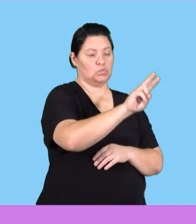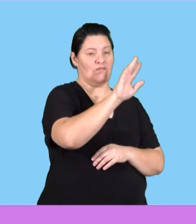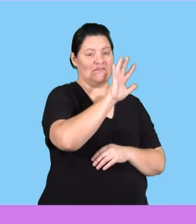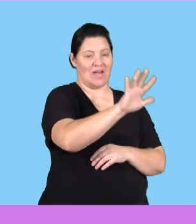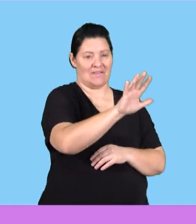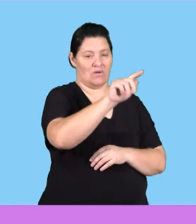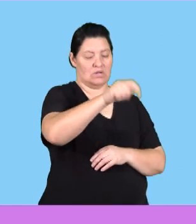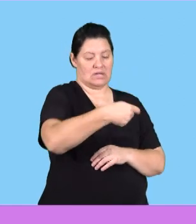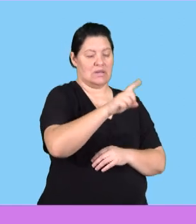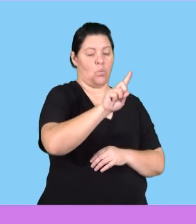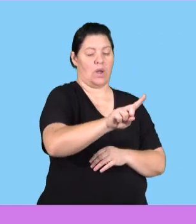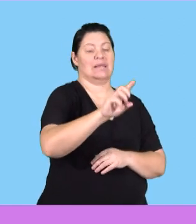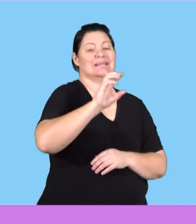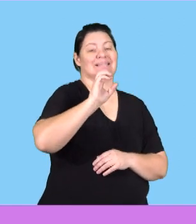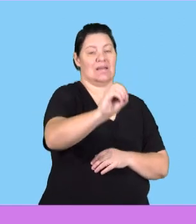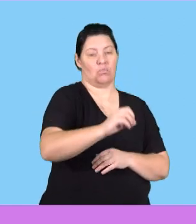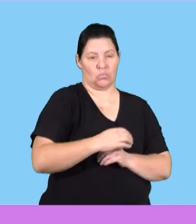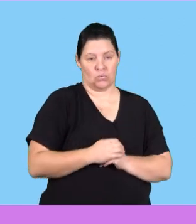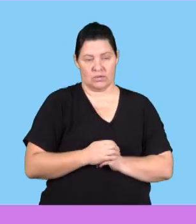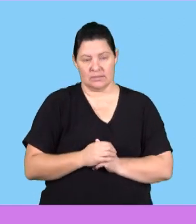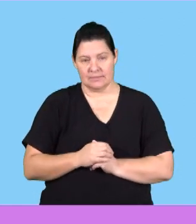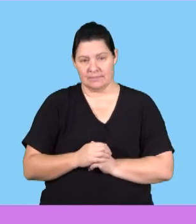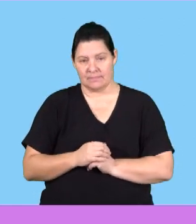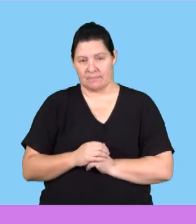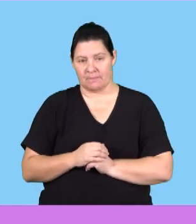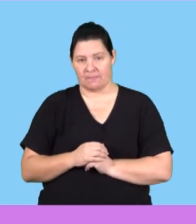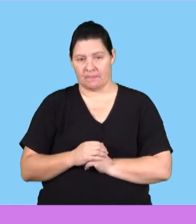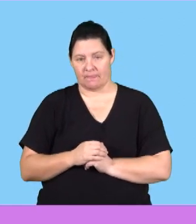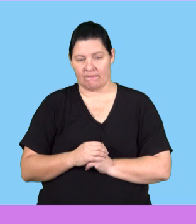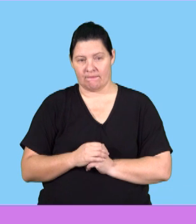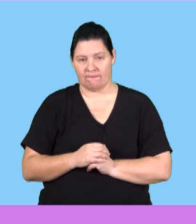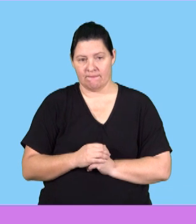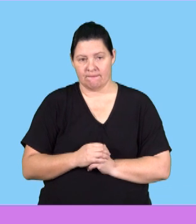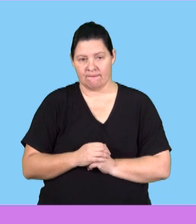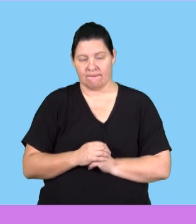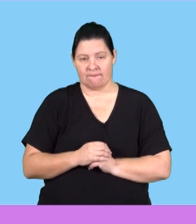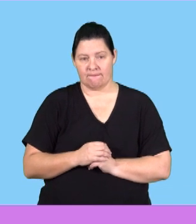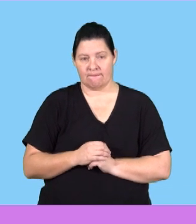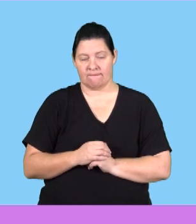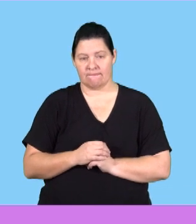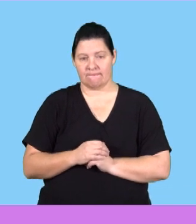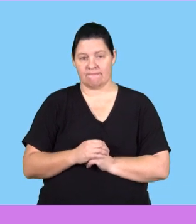1,530 divide by 25 rand 10 cents.